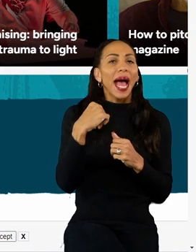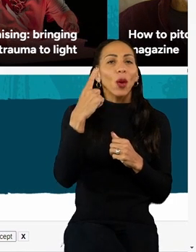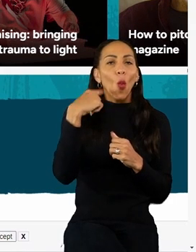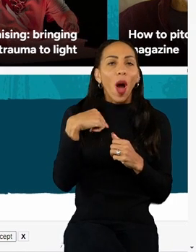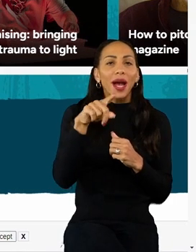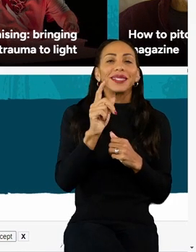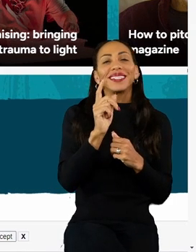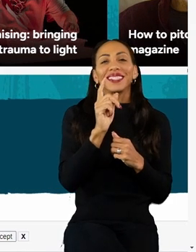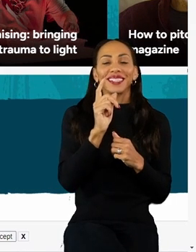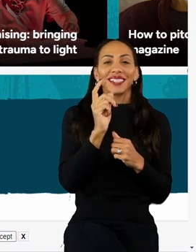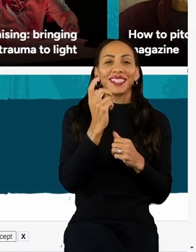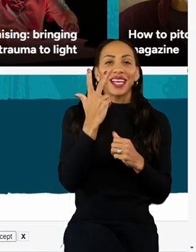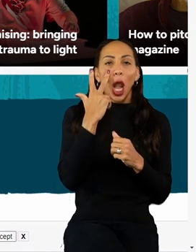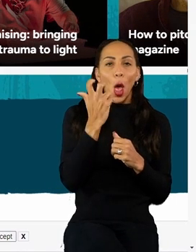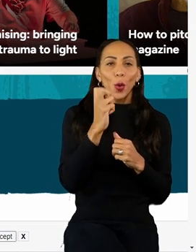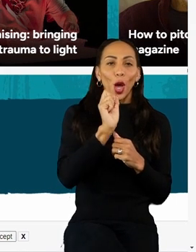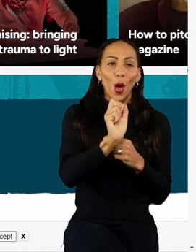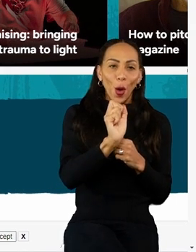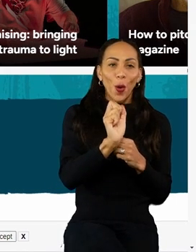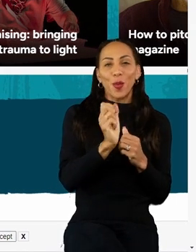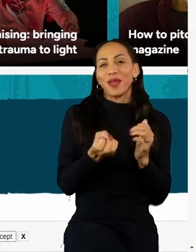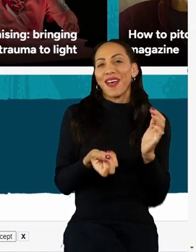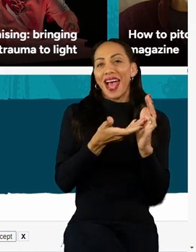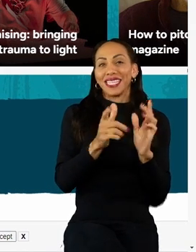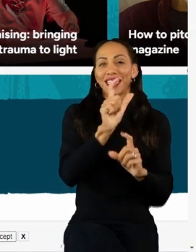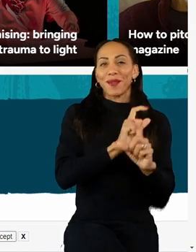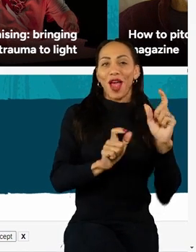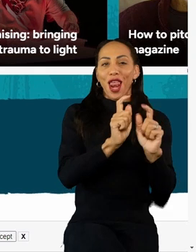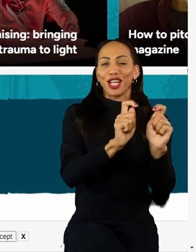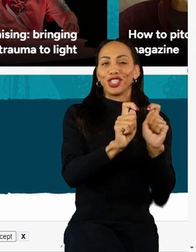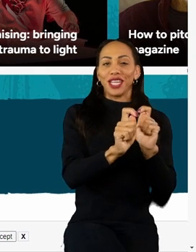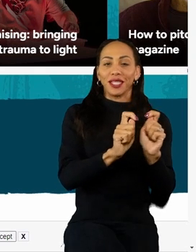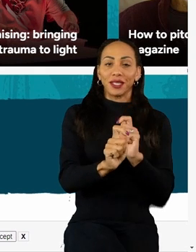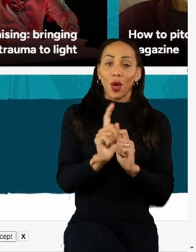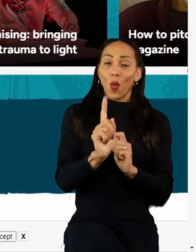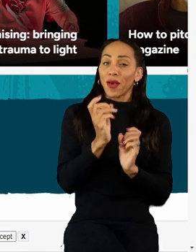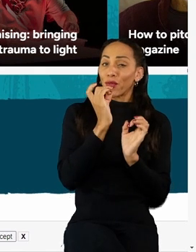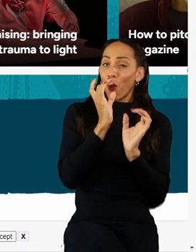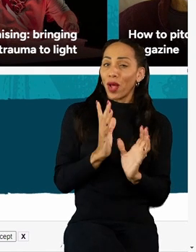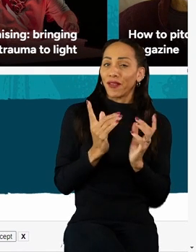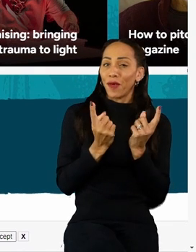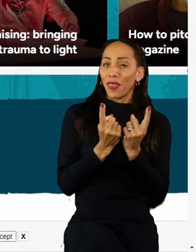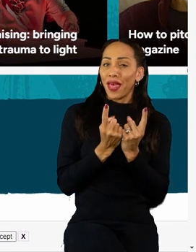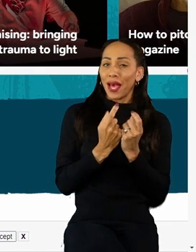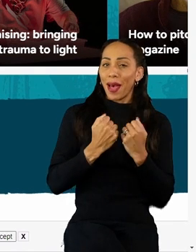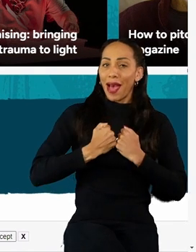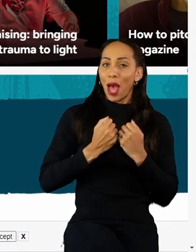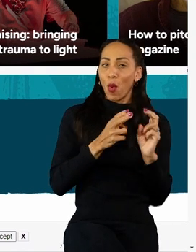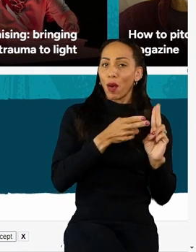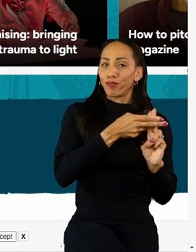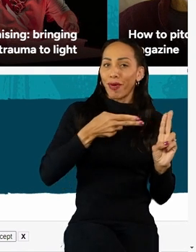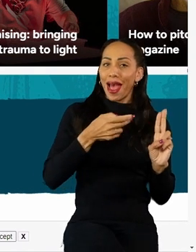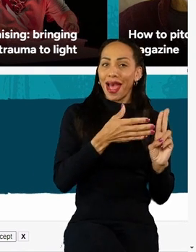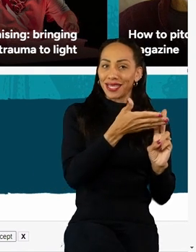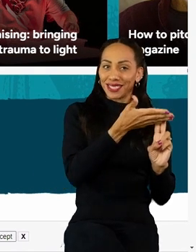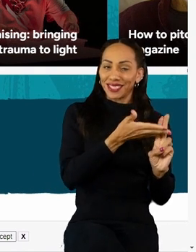who are familiar with us, we used to have a black and white logo. We've added a splash of colour to it and changed things up a bit.